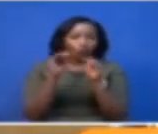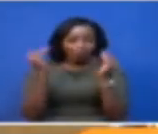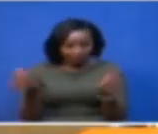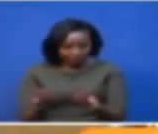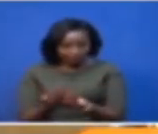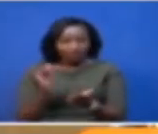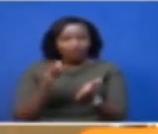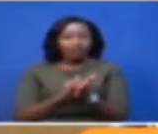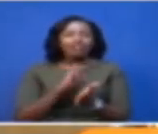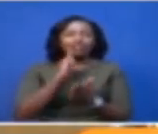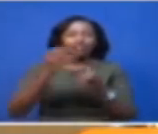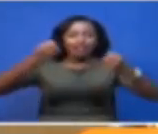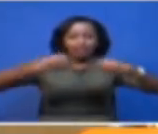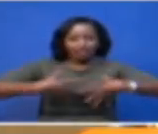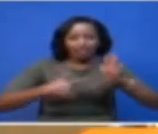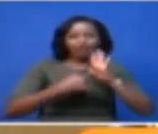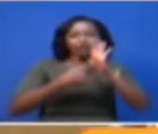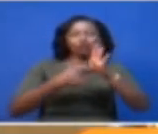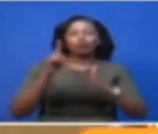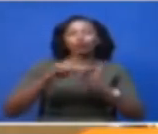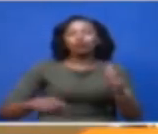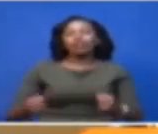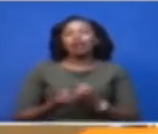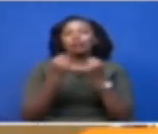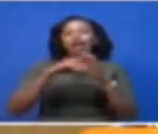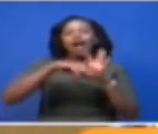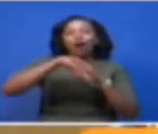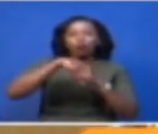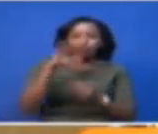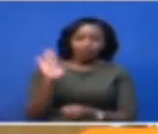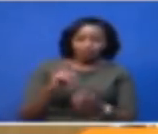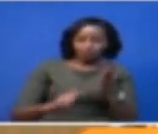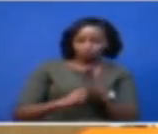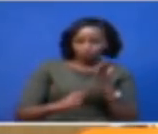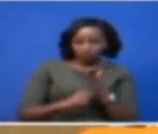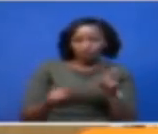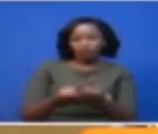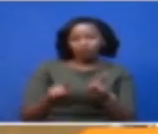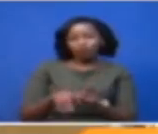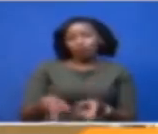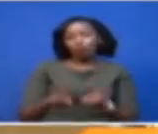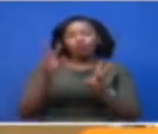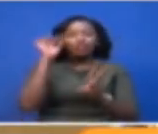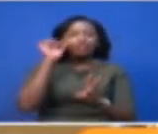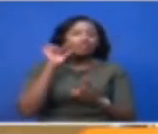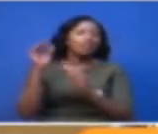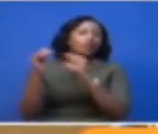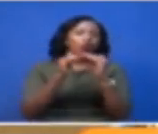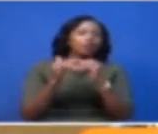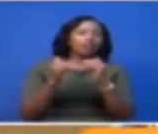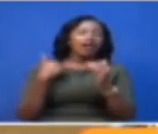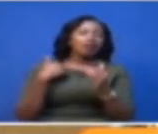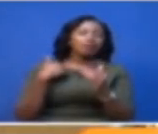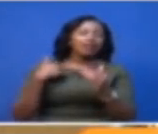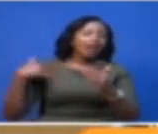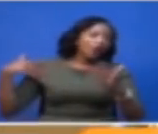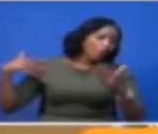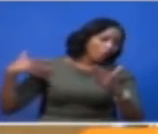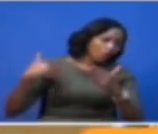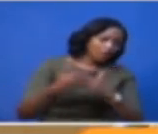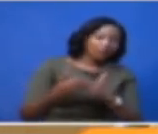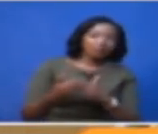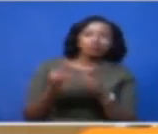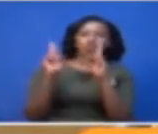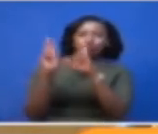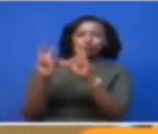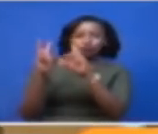what has been happening outside of the technology space. The same way gender equality has been an issue that has been fought for a long time, is the same way it's just